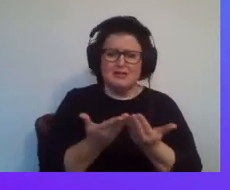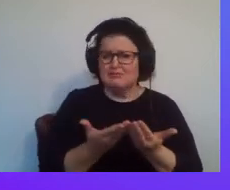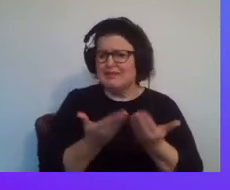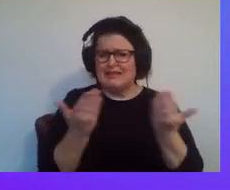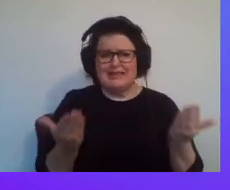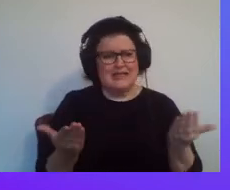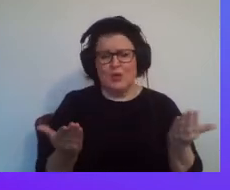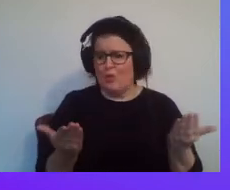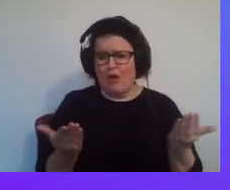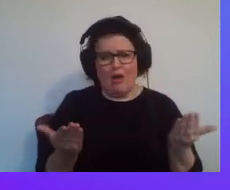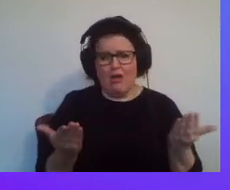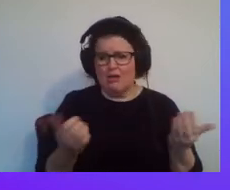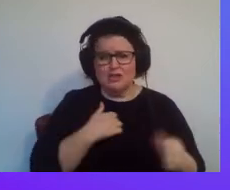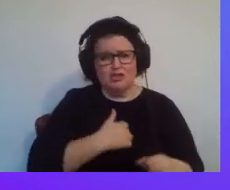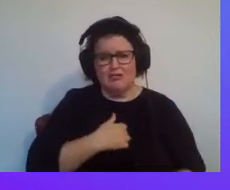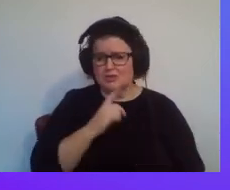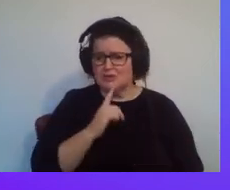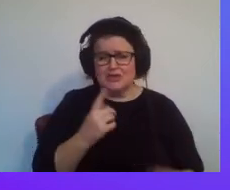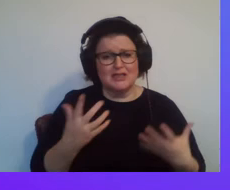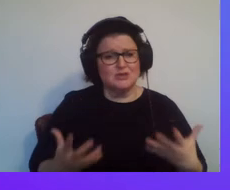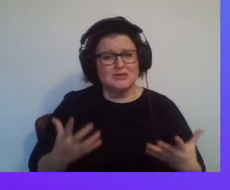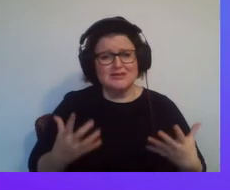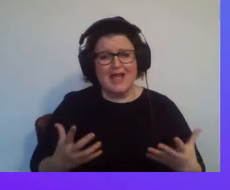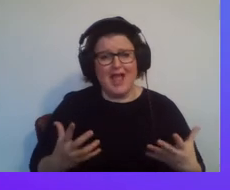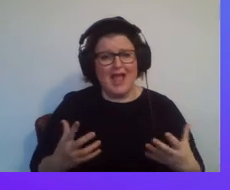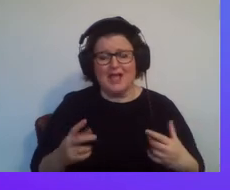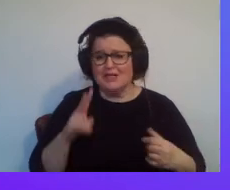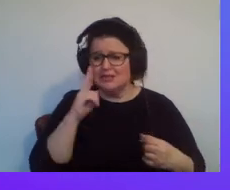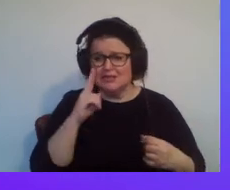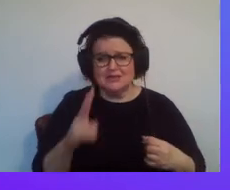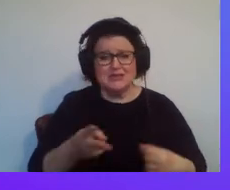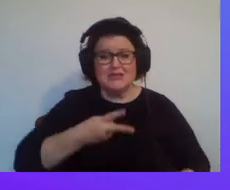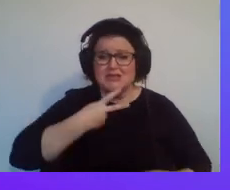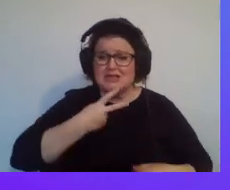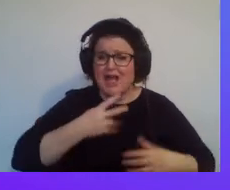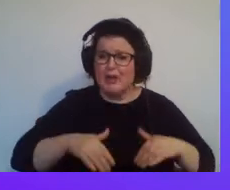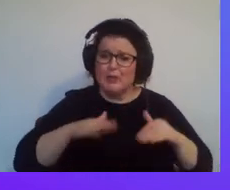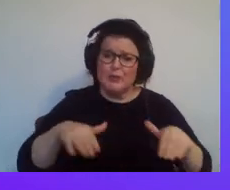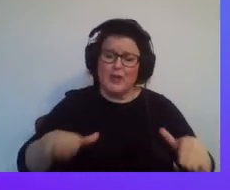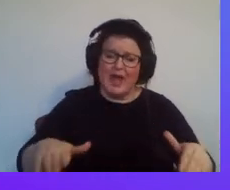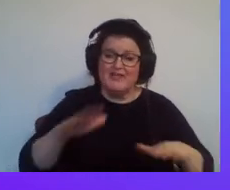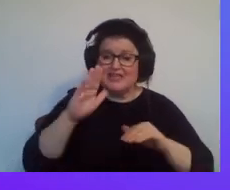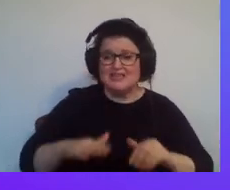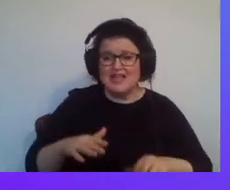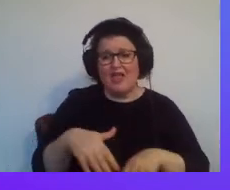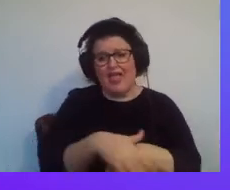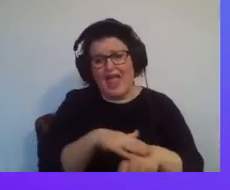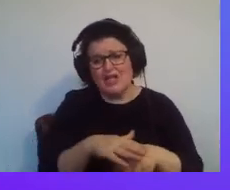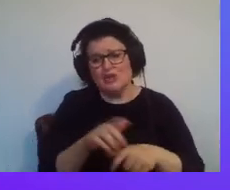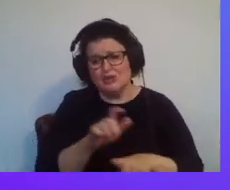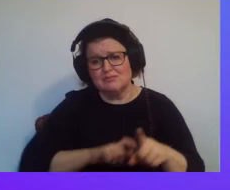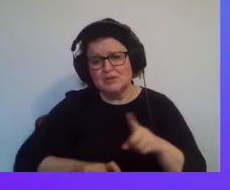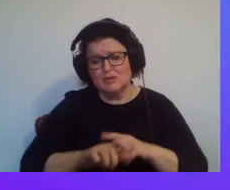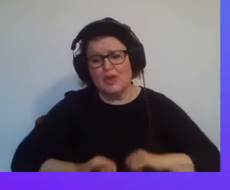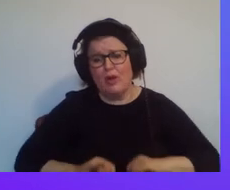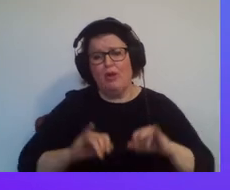that today, with the high rates of disease that we've seen in the second wave, South Asian communities in London have been severely